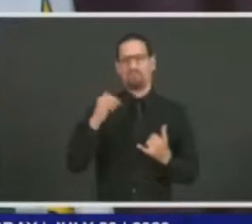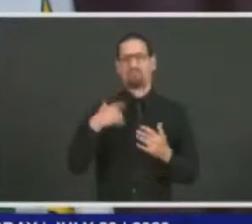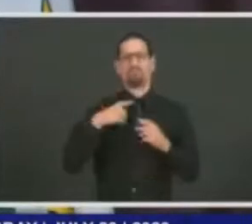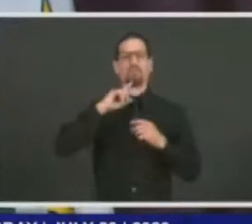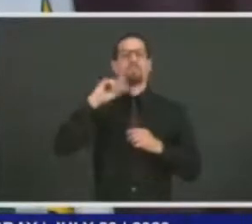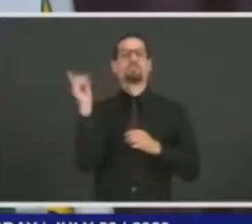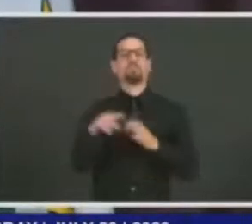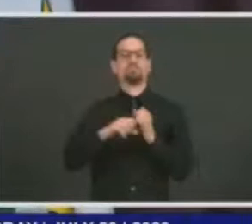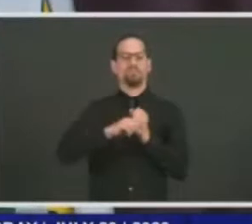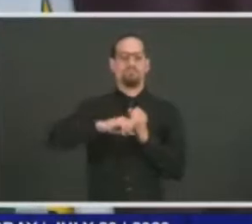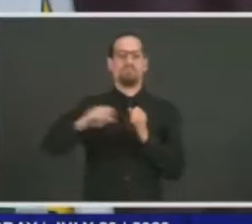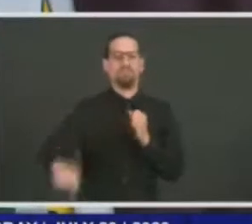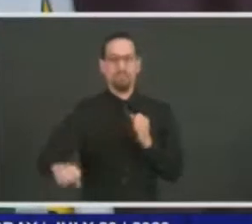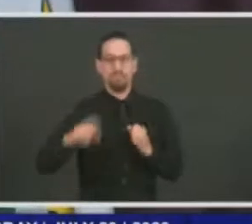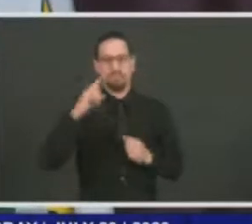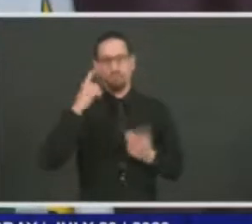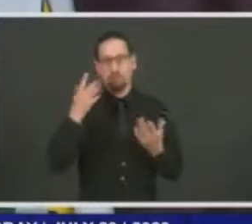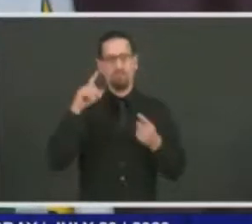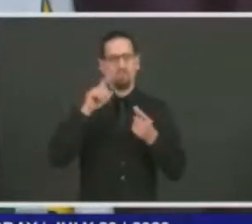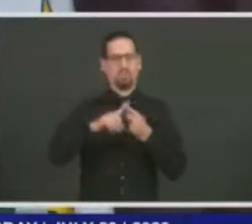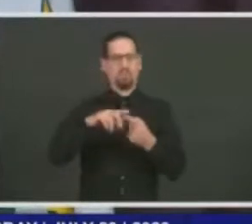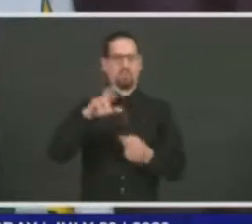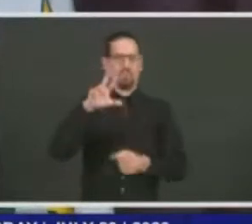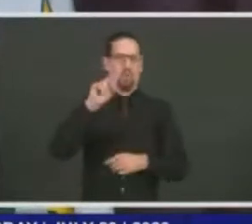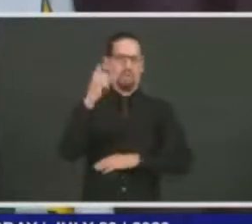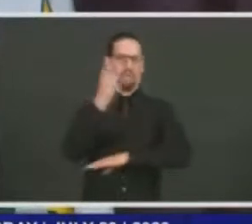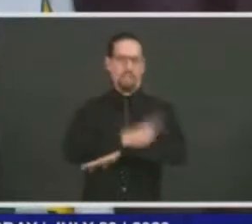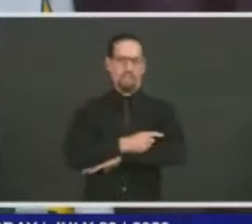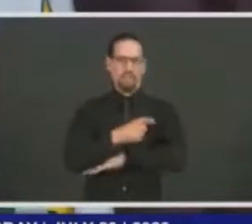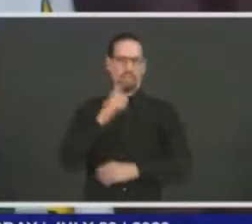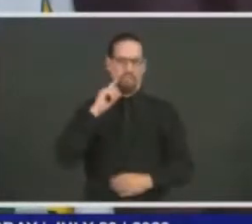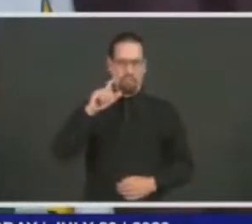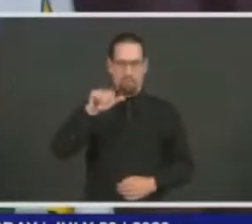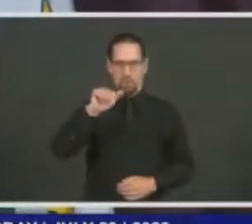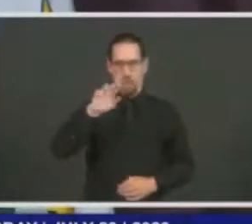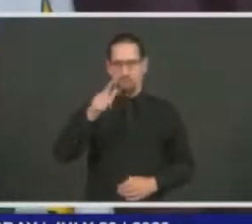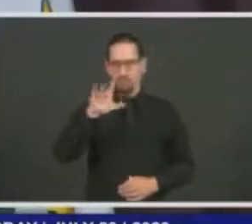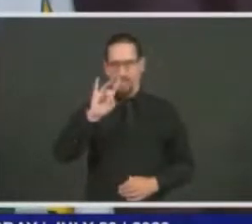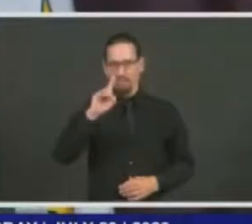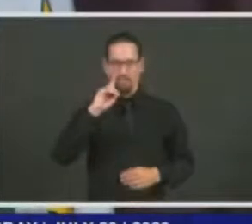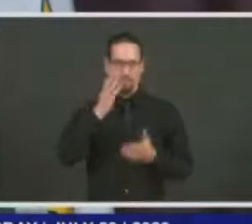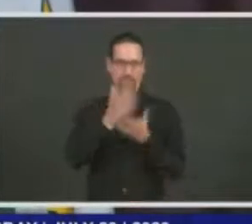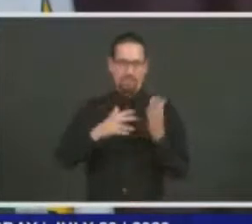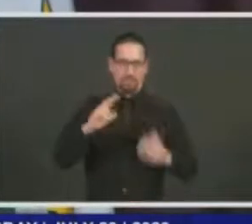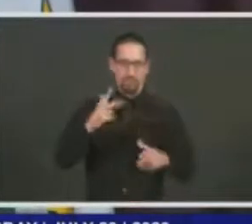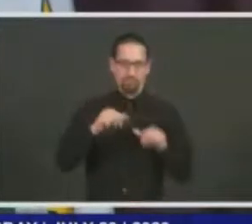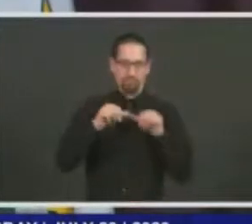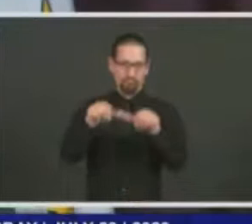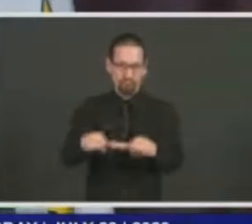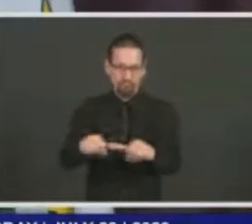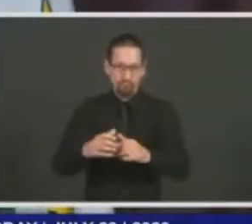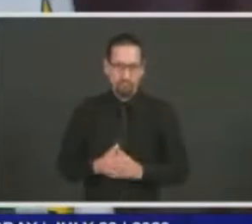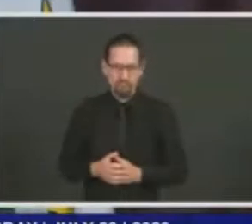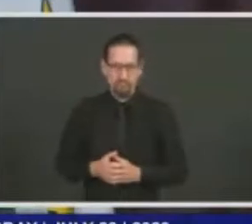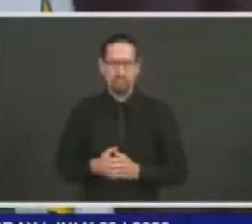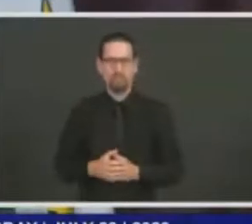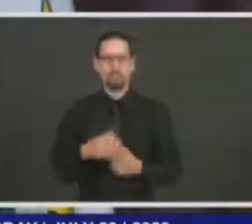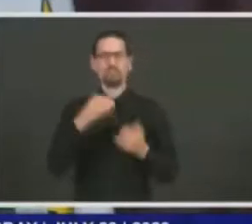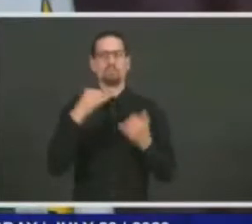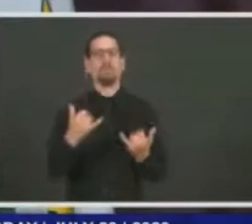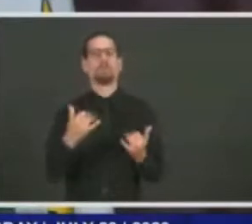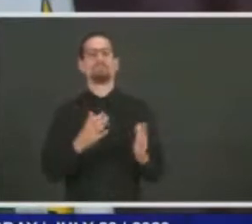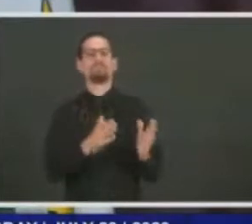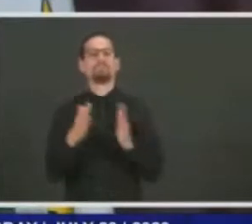about bars, which I addressed last week. So when I began phase 3 and we allowed restaurants to open,